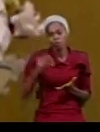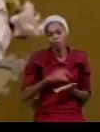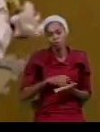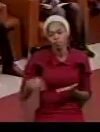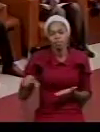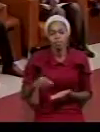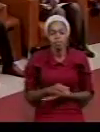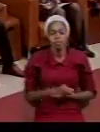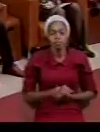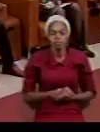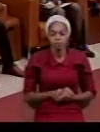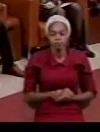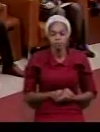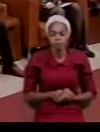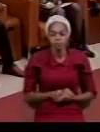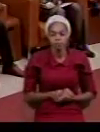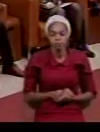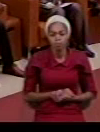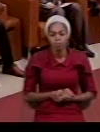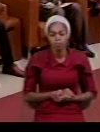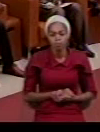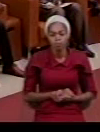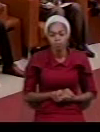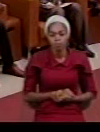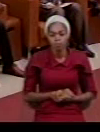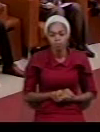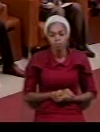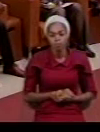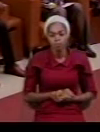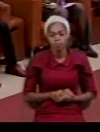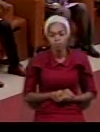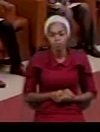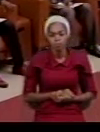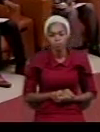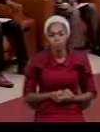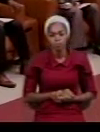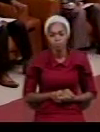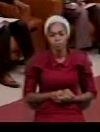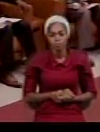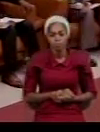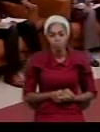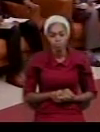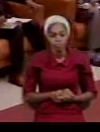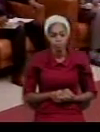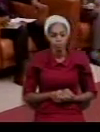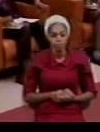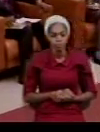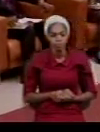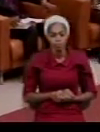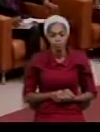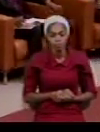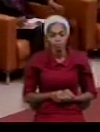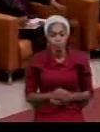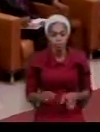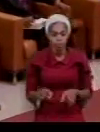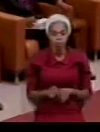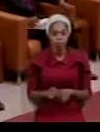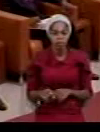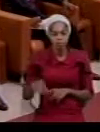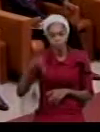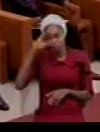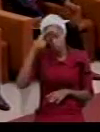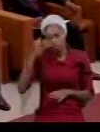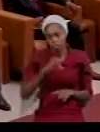verse? Any volunteer to help us with our memory verse? Yes, sister, please come to the microphone quickly. And while she's doing that, Pastor Perry